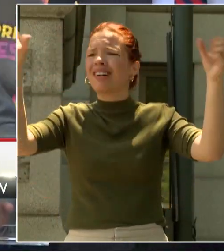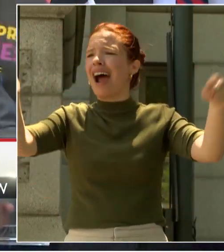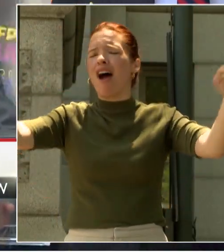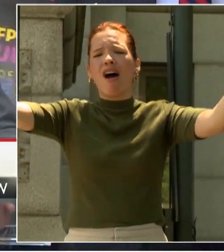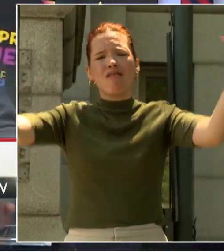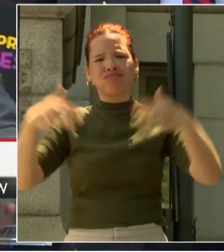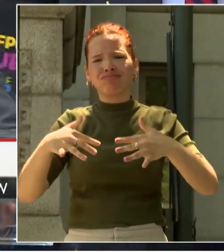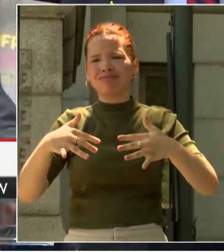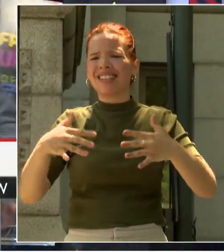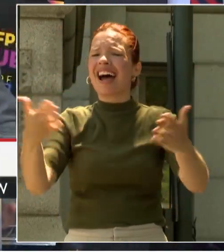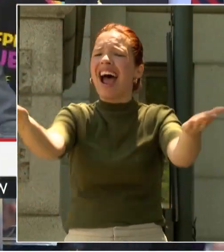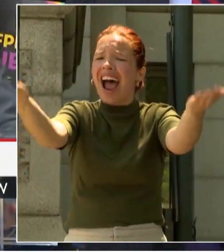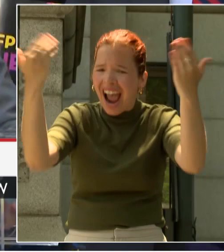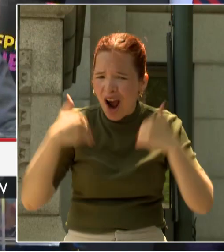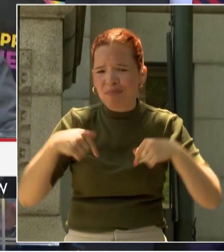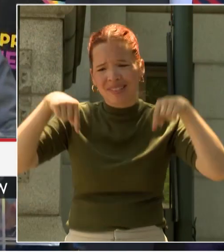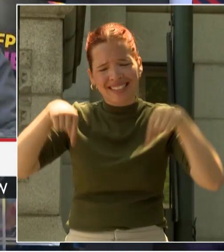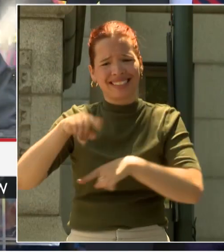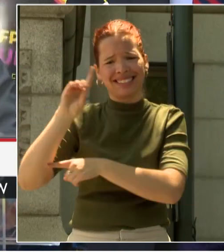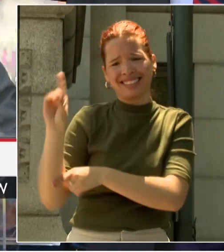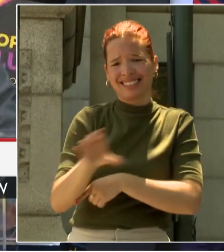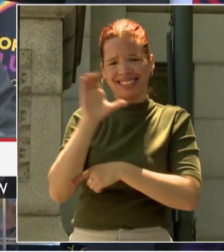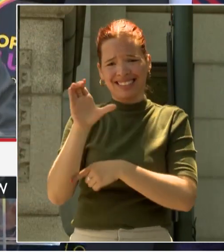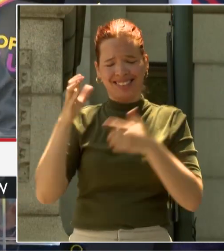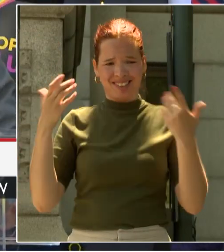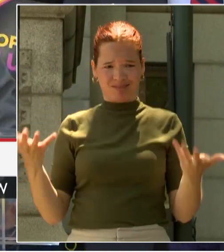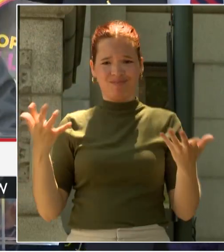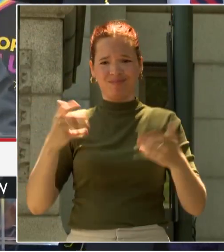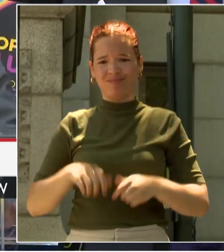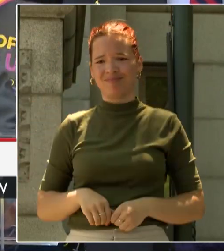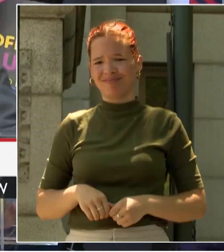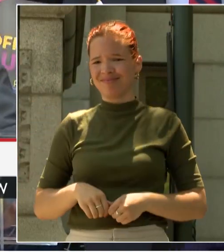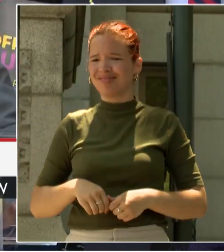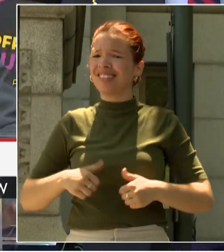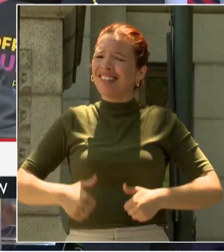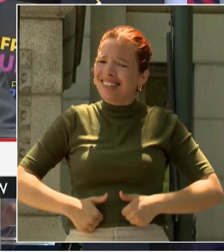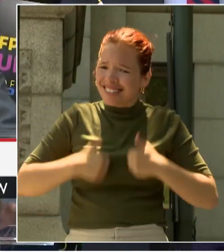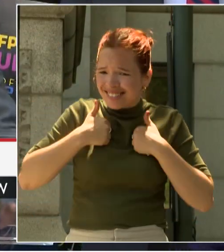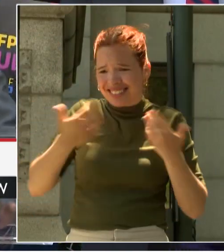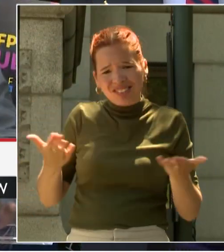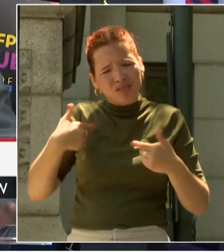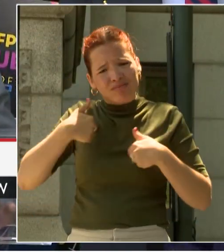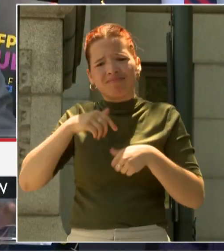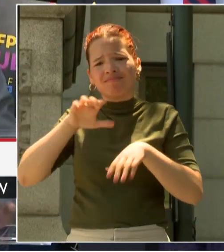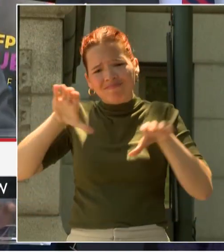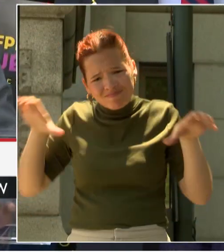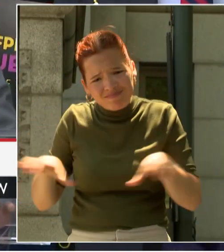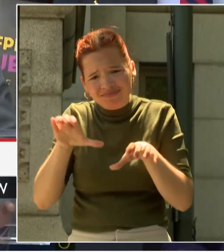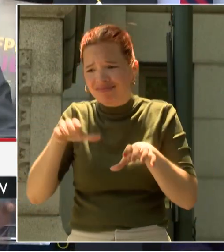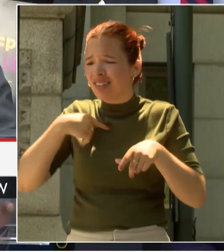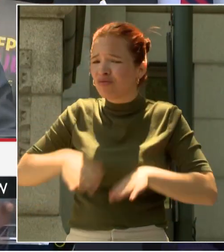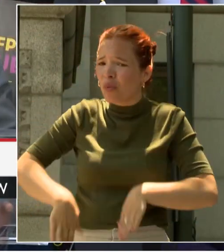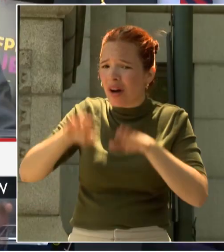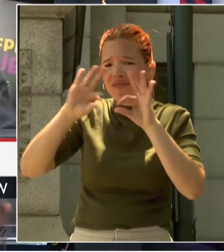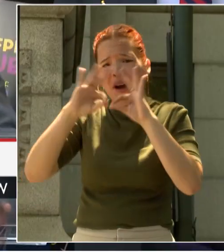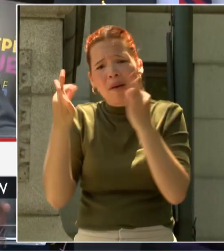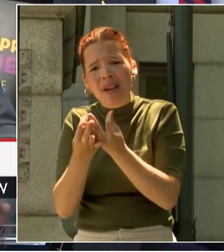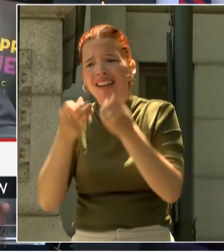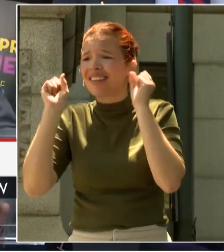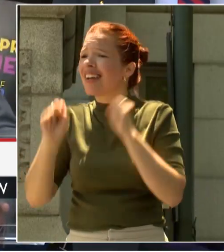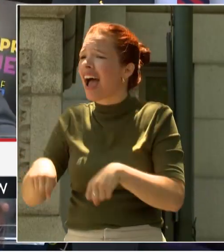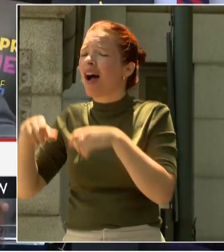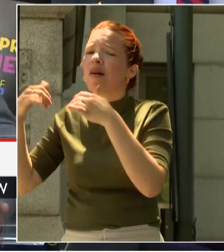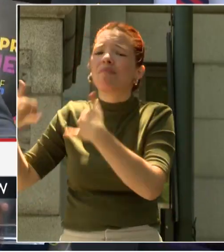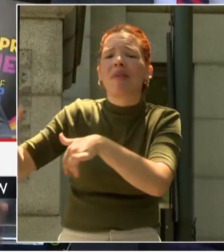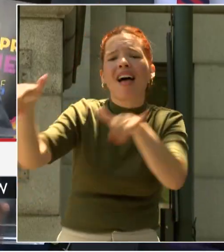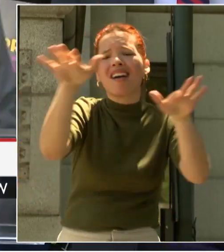Come to the District of Columbia where you can live, work, raise a family, and play. I love you all.